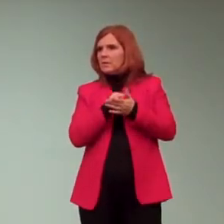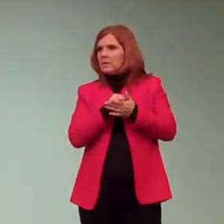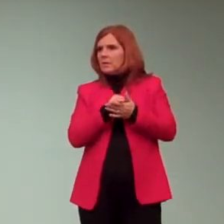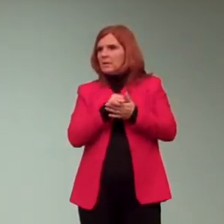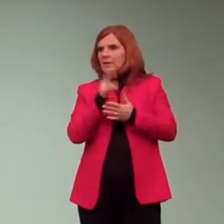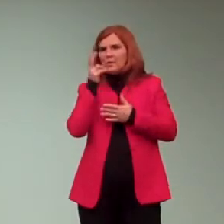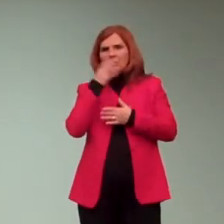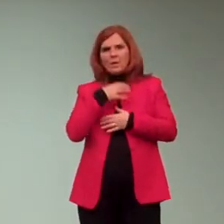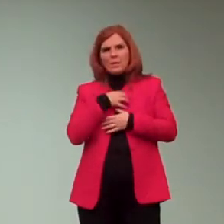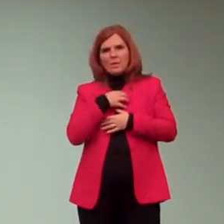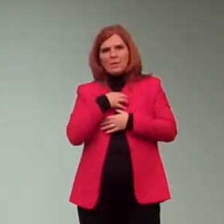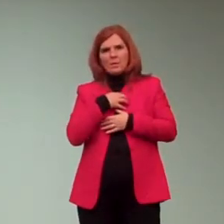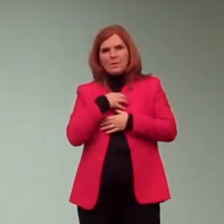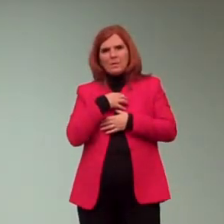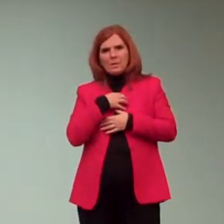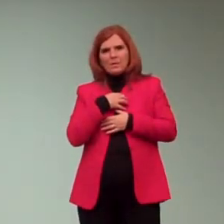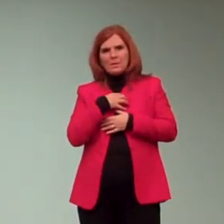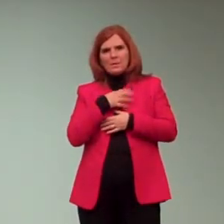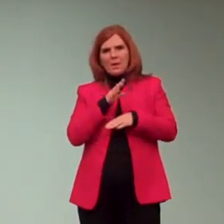you hear the complaints are the illegals.